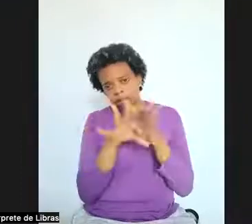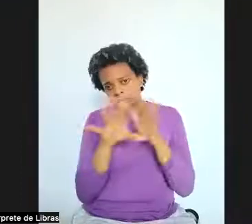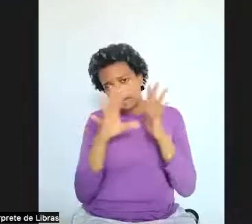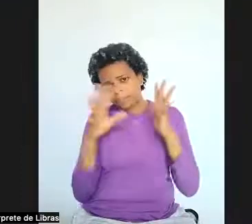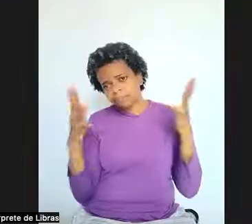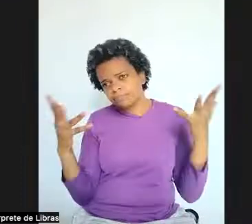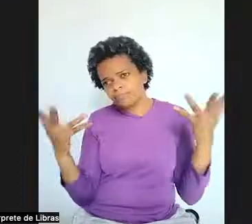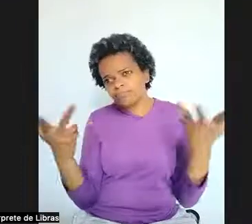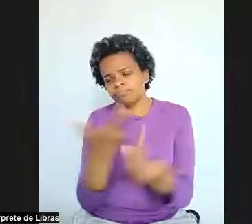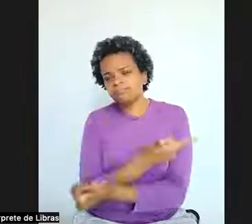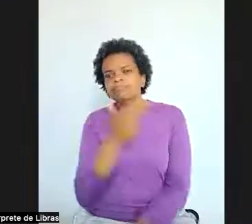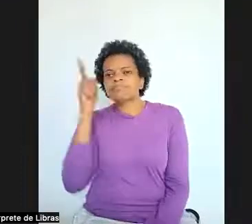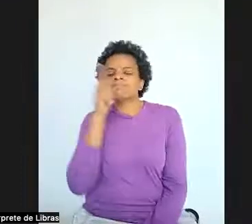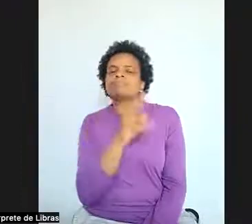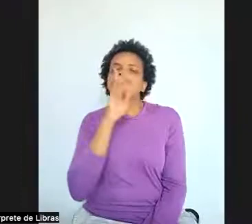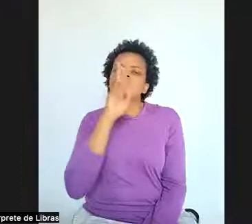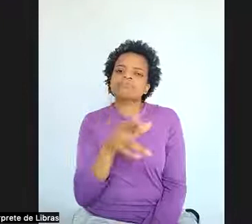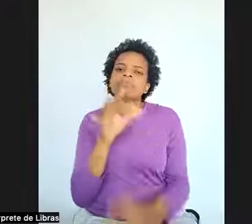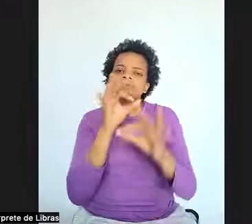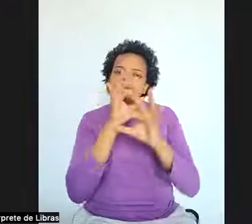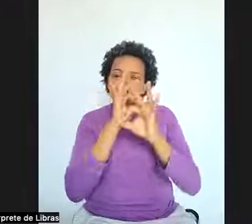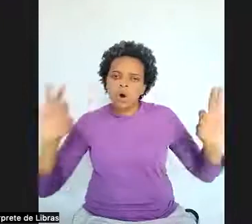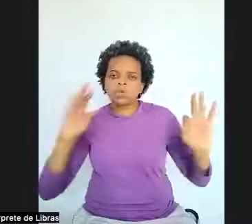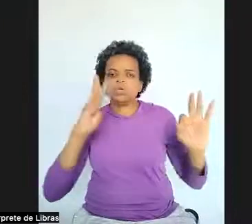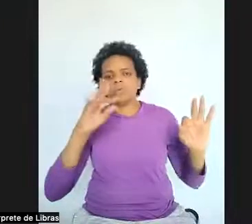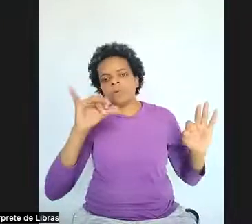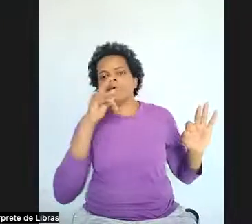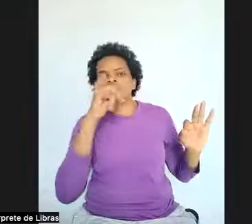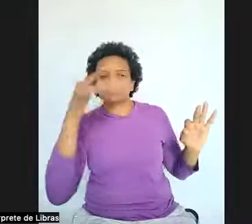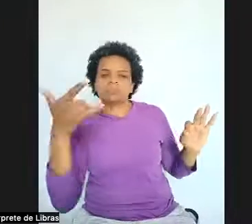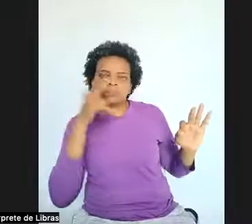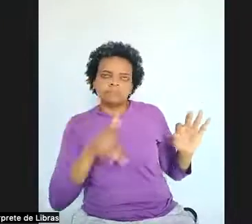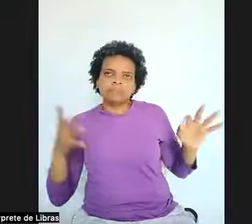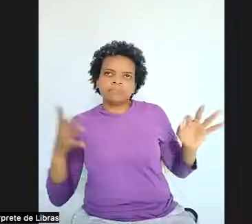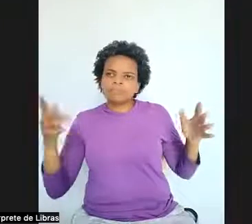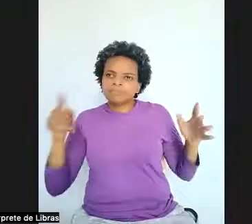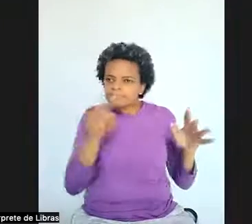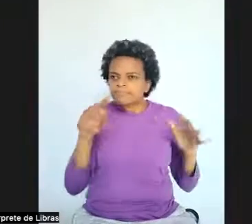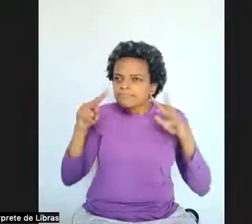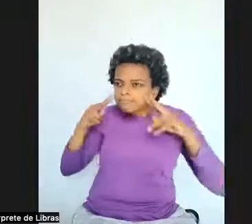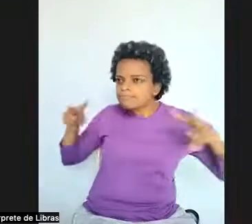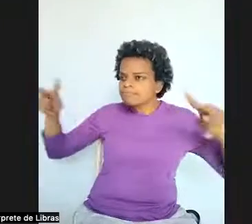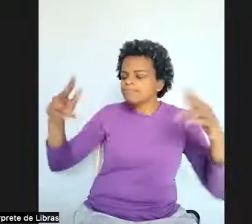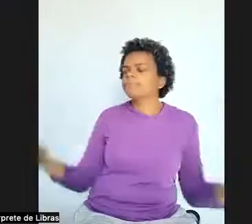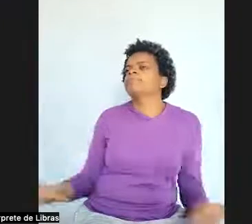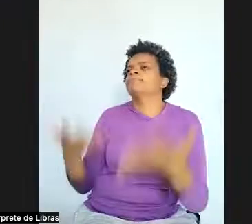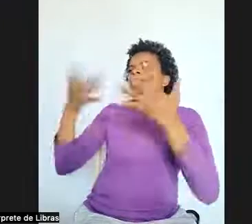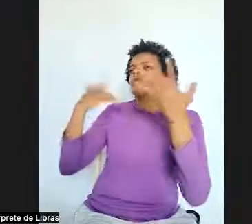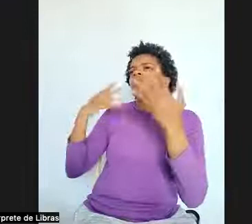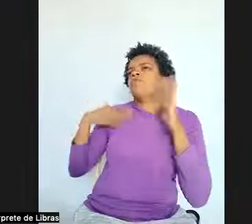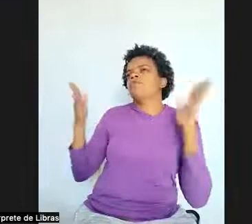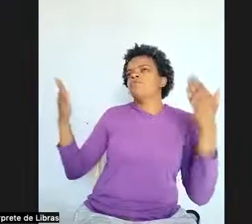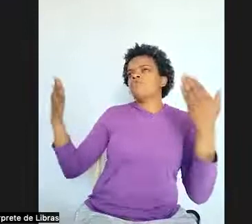this robust work of the Biomar Network, as I mentioned before, that it inspires and motivates us